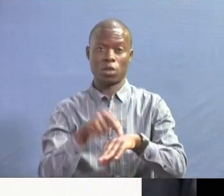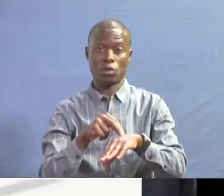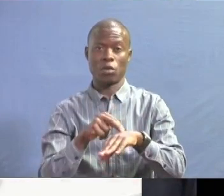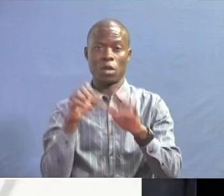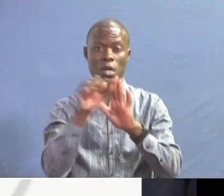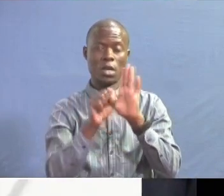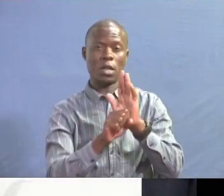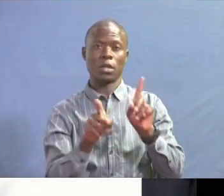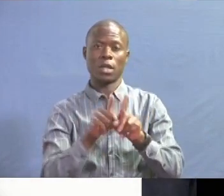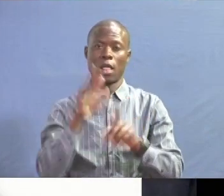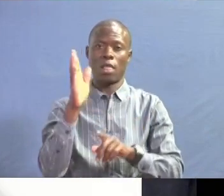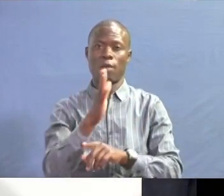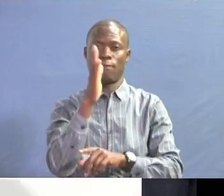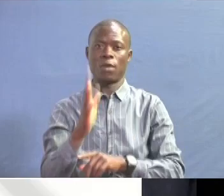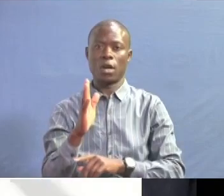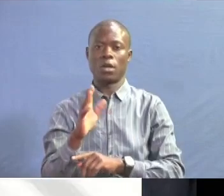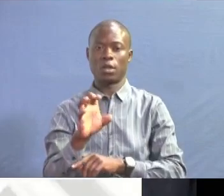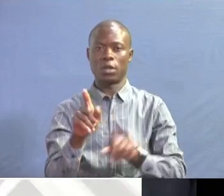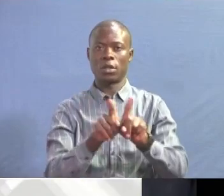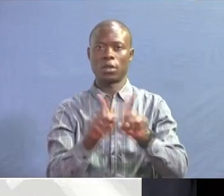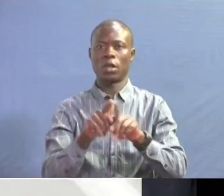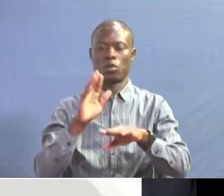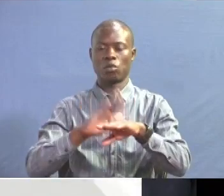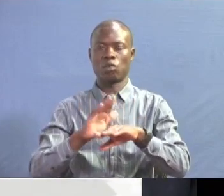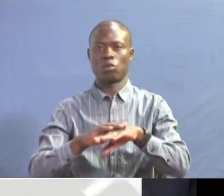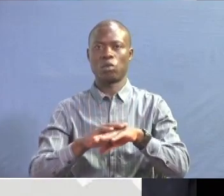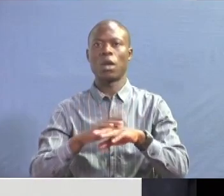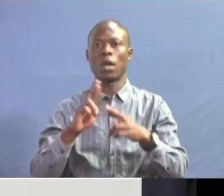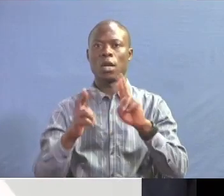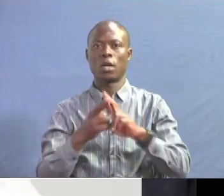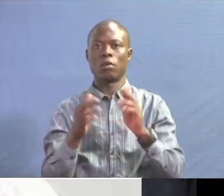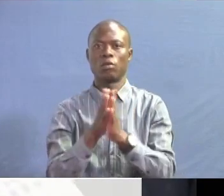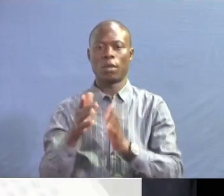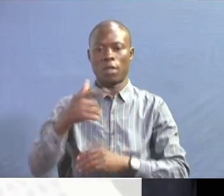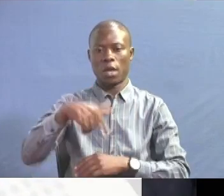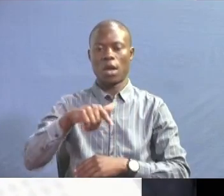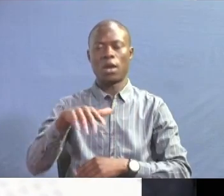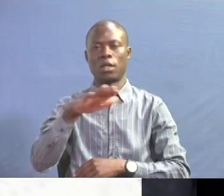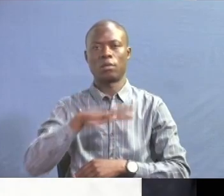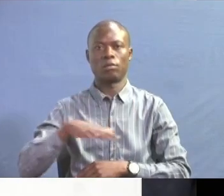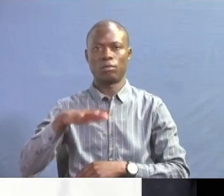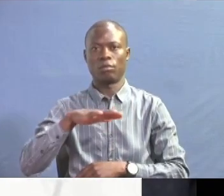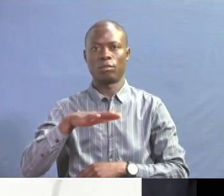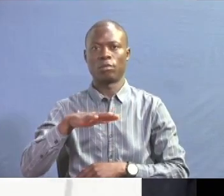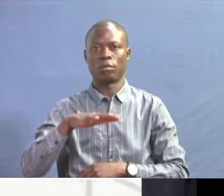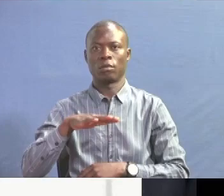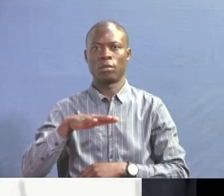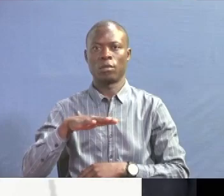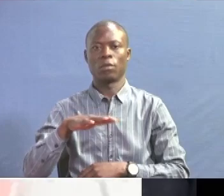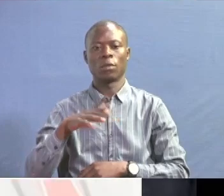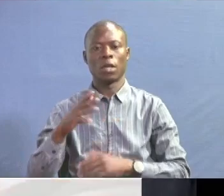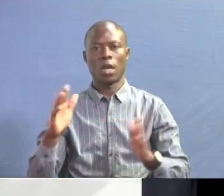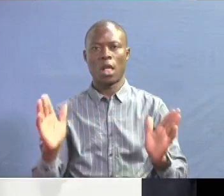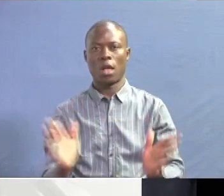will help foster good relationship with our regions. We